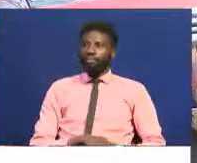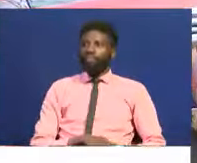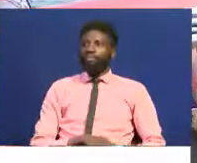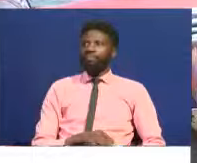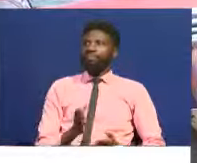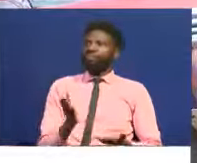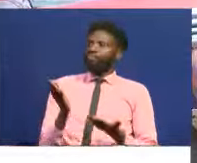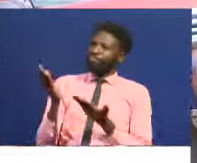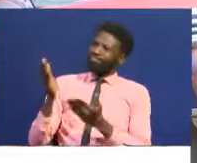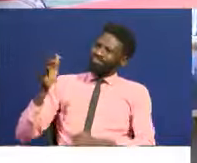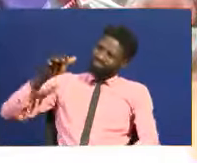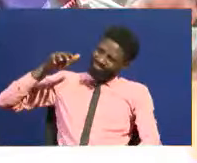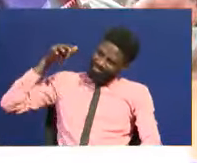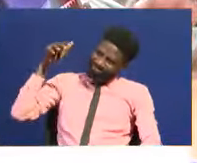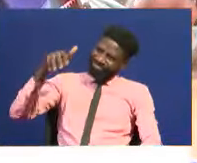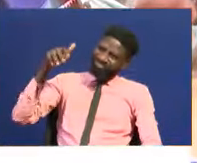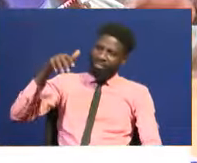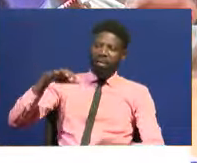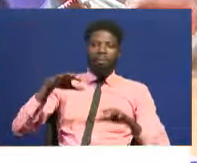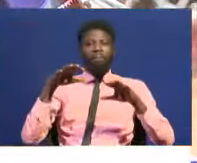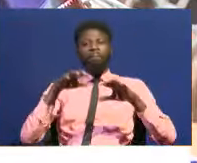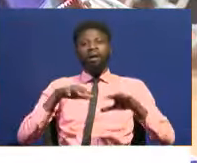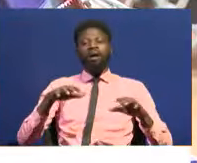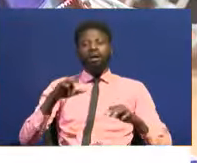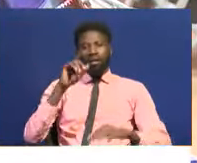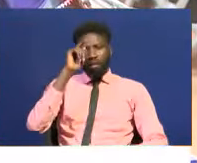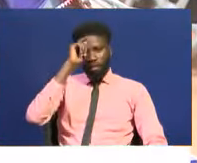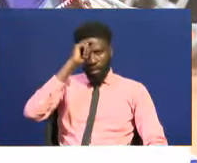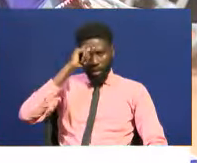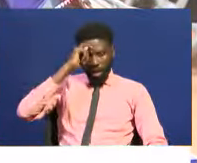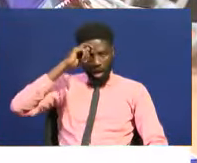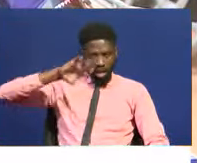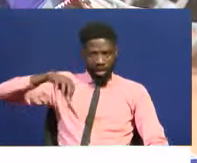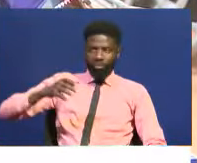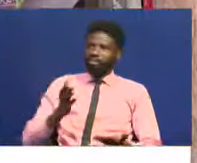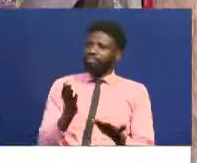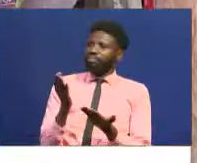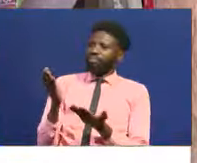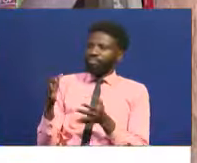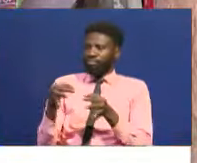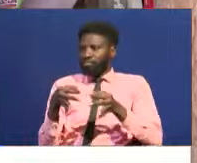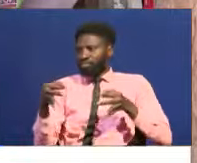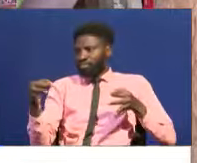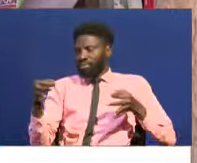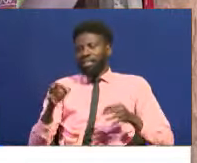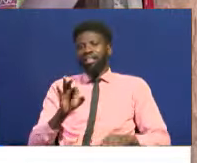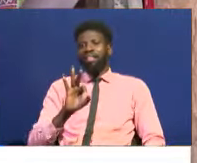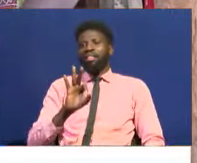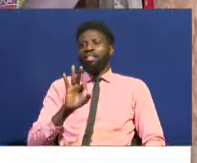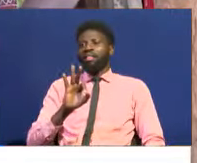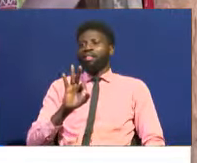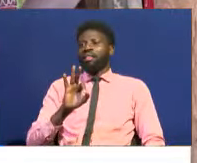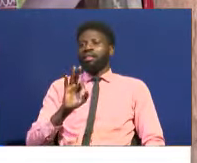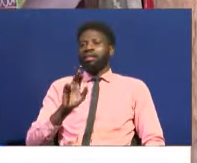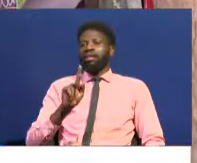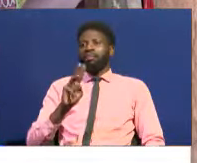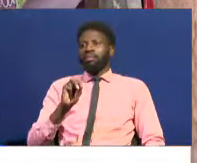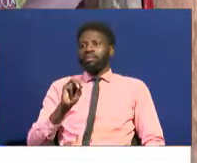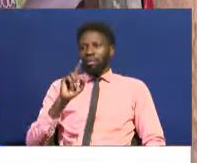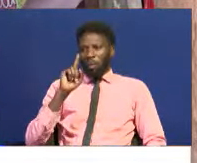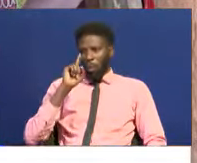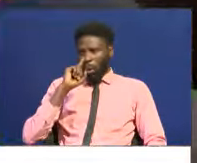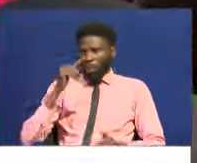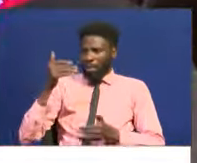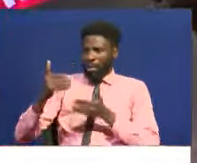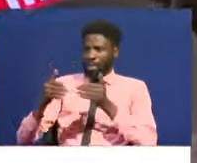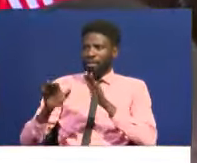At the remote Mukothima Shopping Center in Tharaka Nithi County, some 3 kilometers from the home of Deputy President Professor Kithure